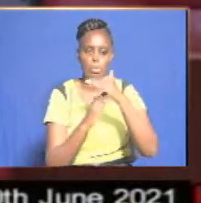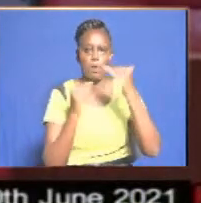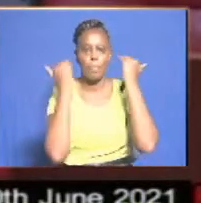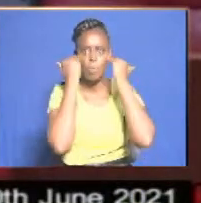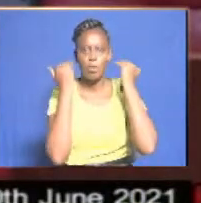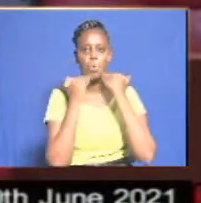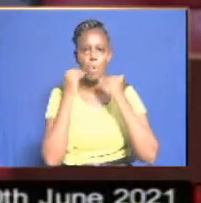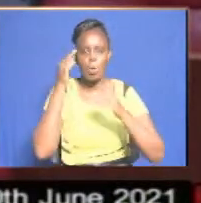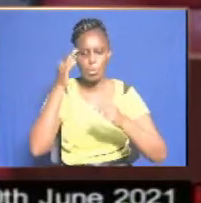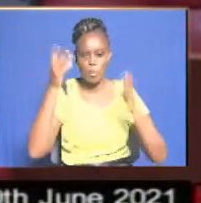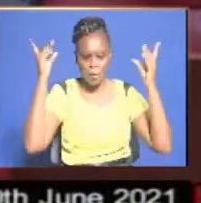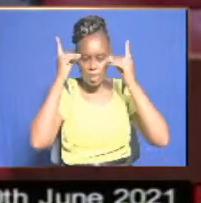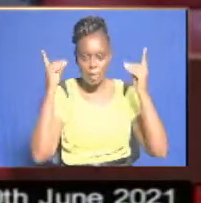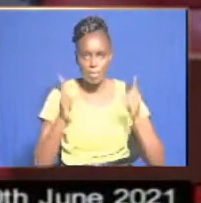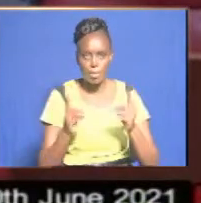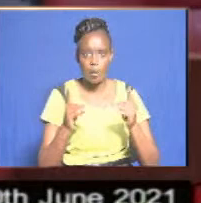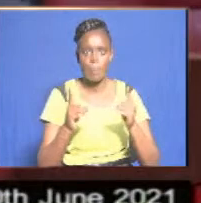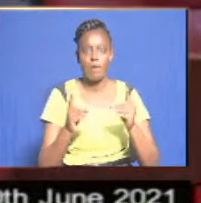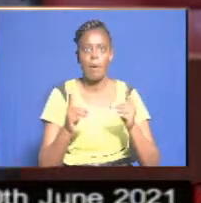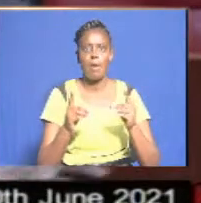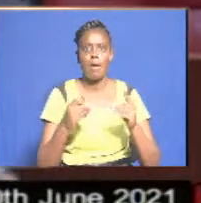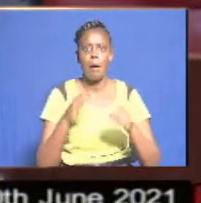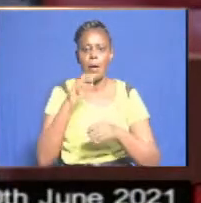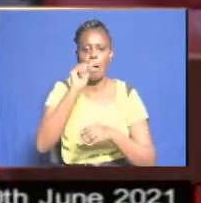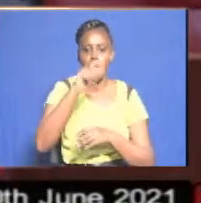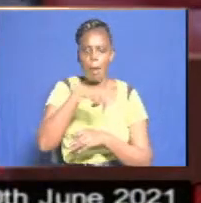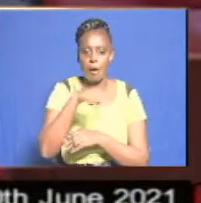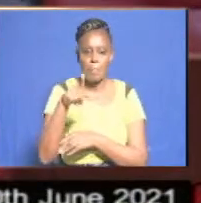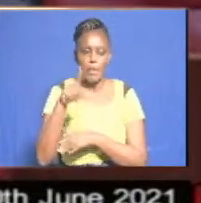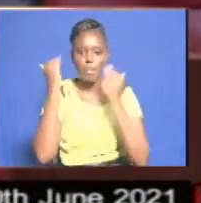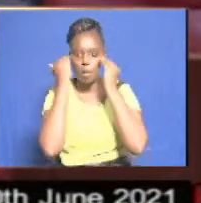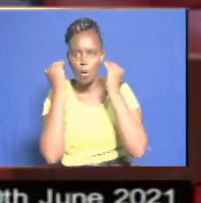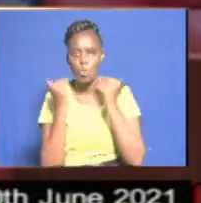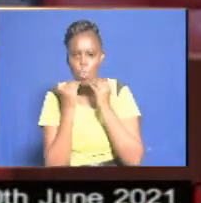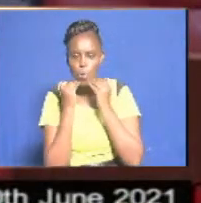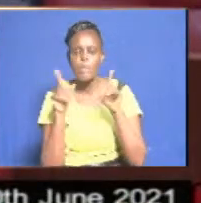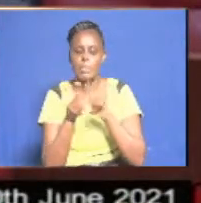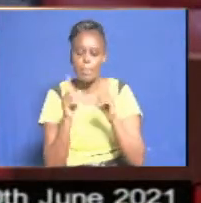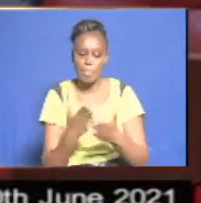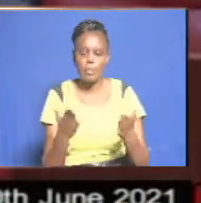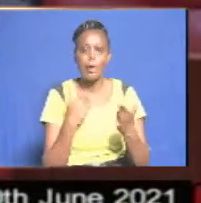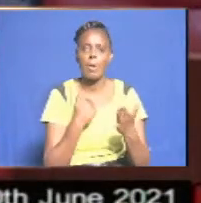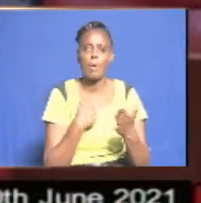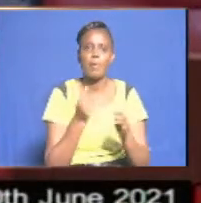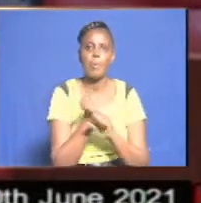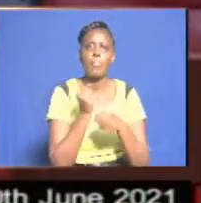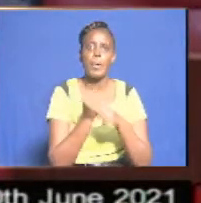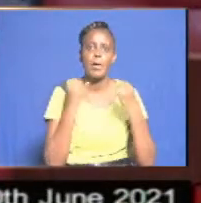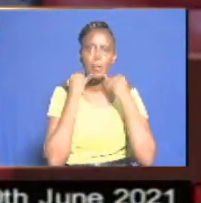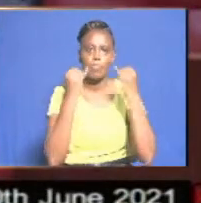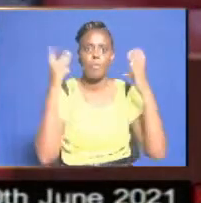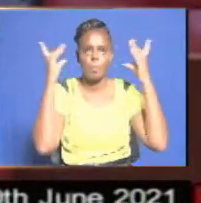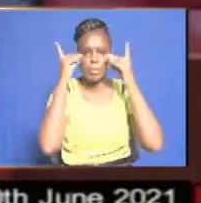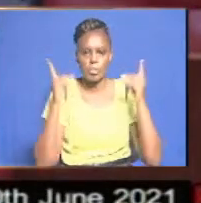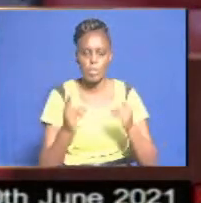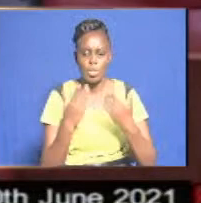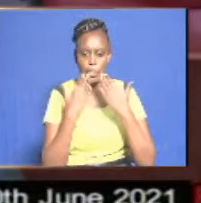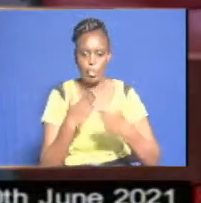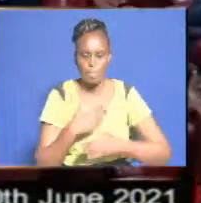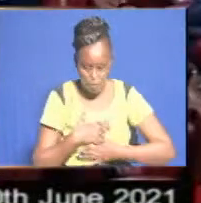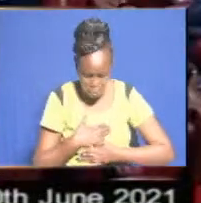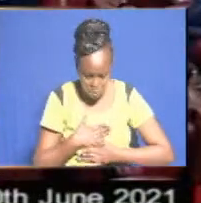there is any live appeal in the Court of Appeal on the same matter, and then they will make an informed decision. Thank you, Mr.